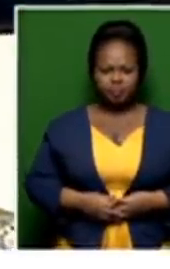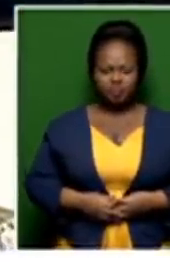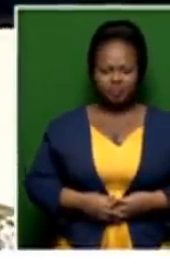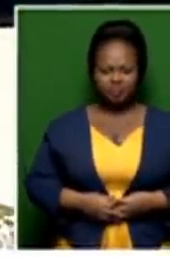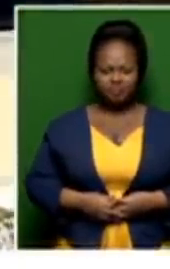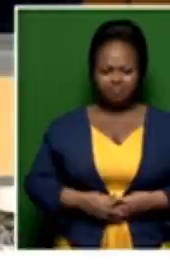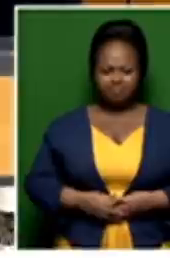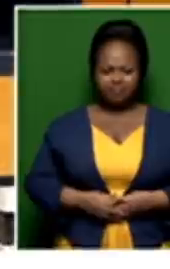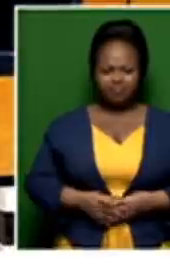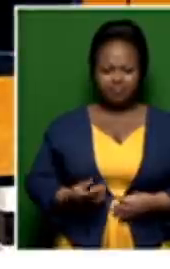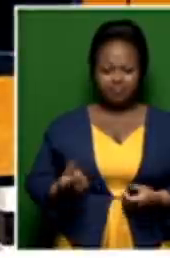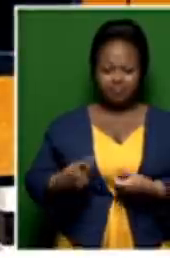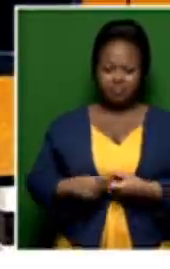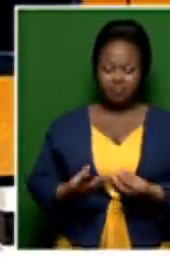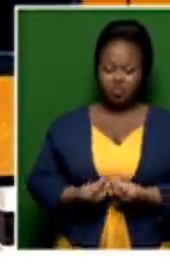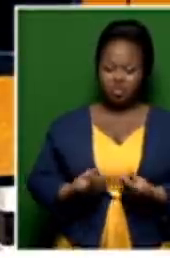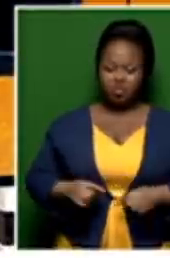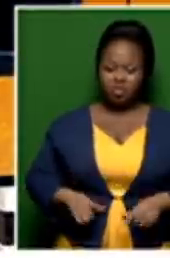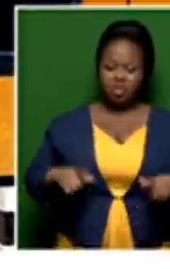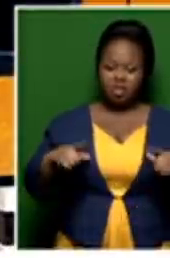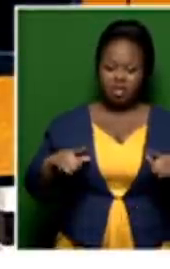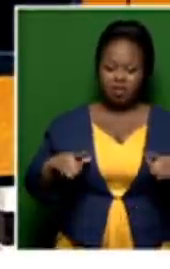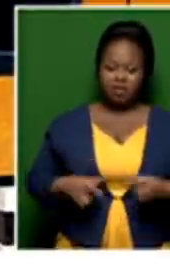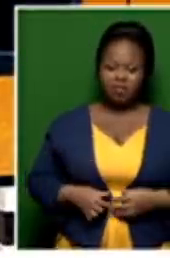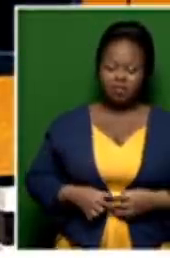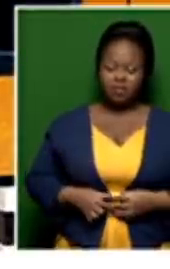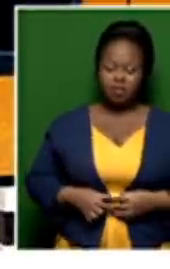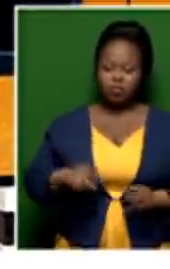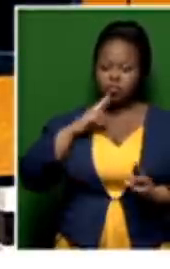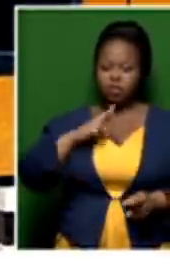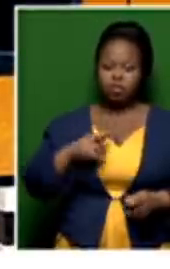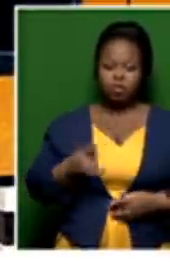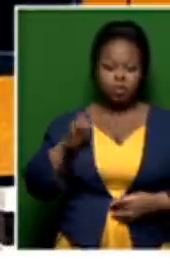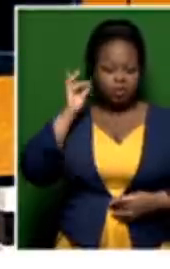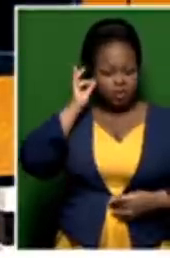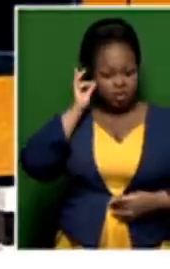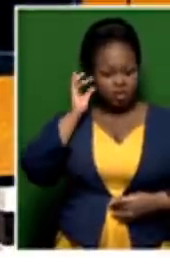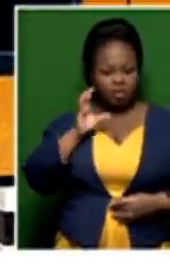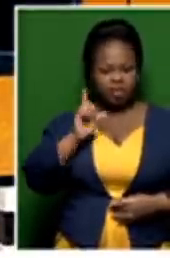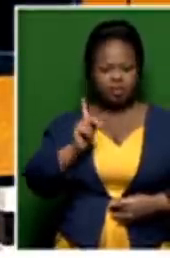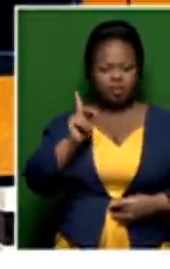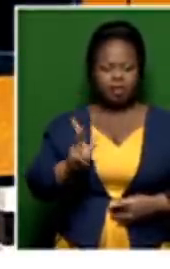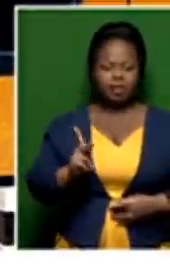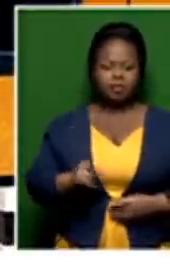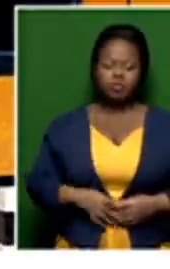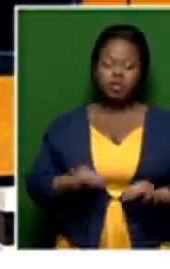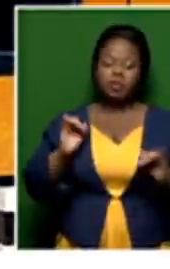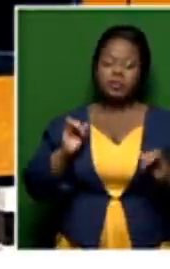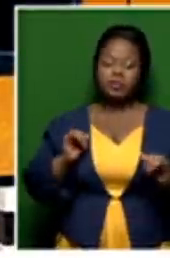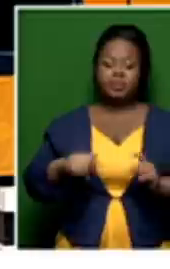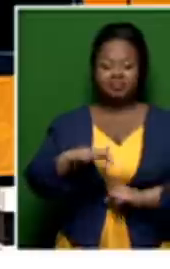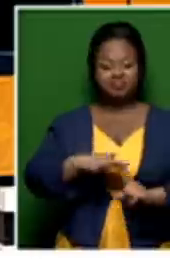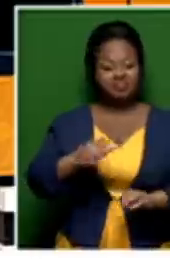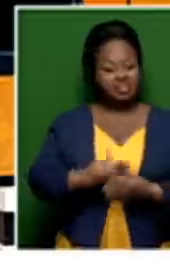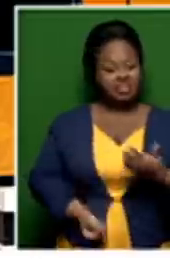All right, thanks to Chriselda Lewis there, just reporting from, as you've heard, Diepkloof, where devastating scenes